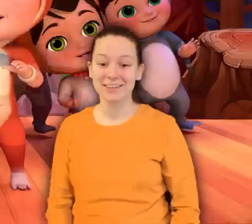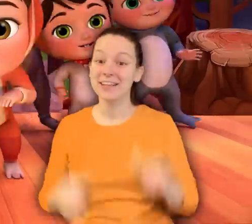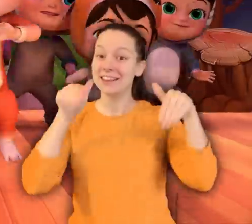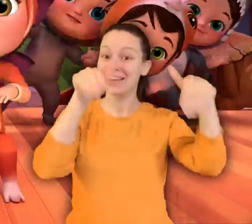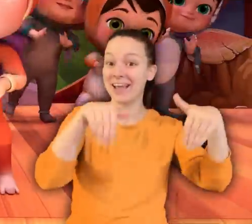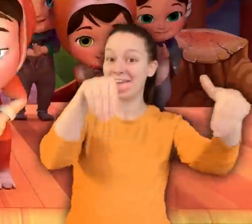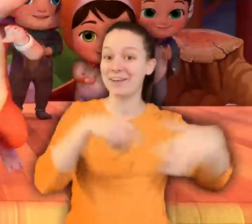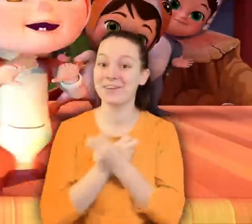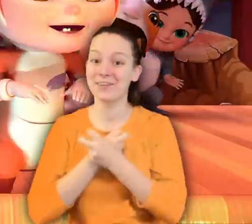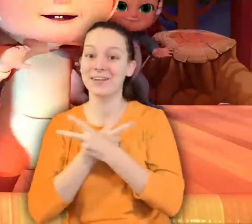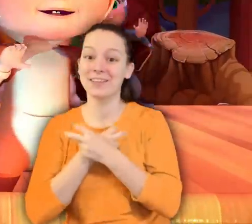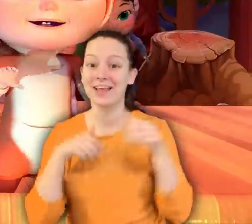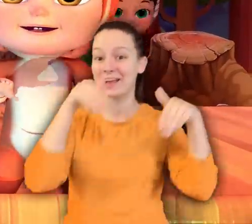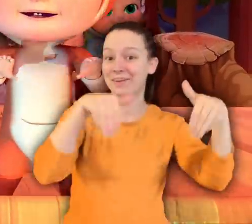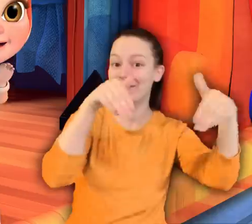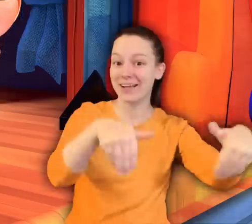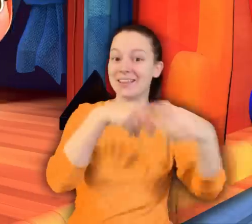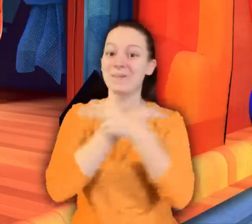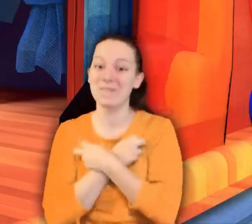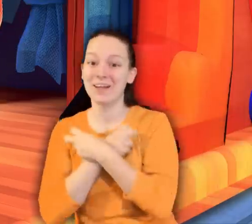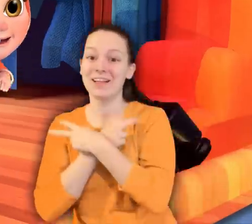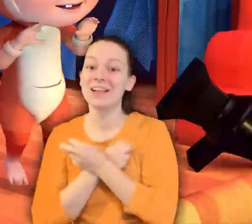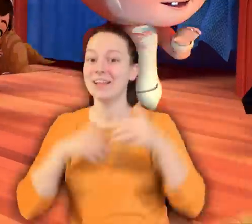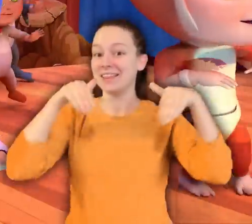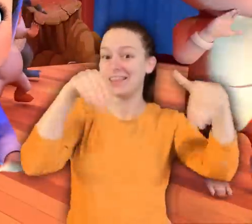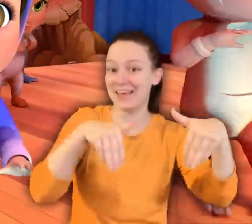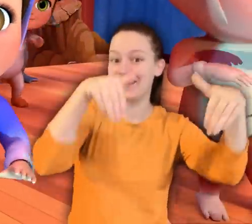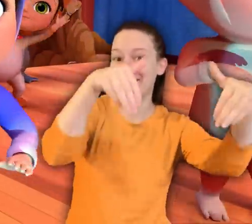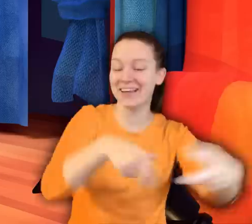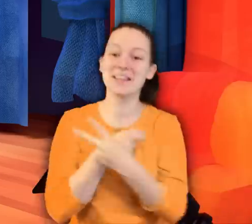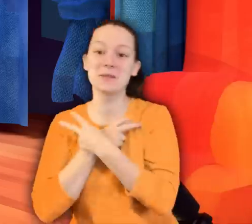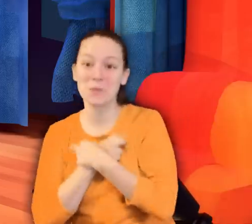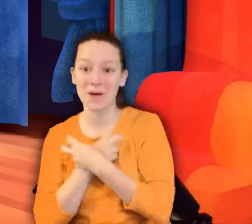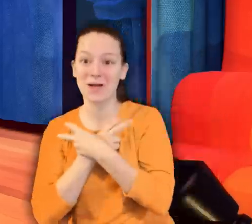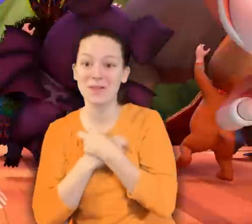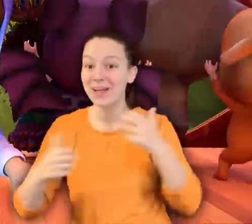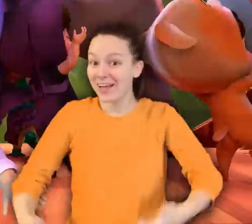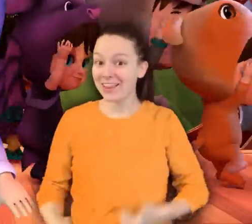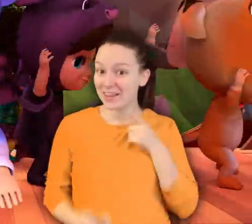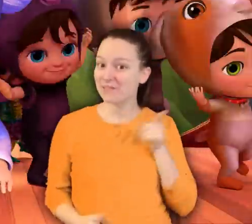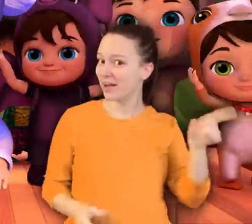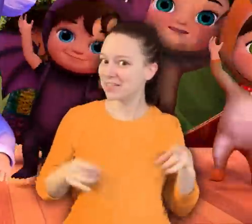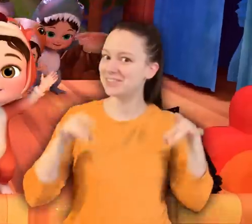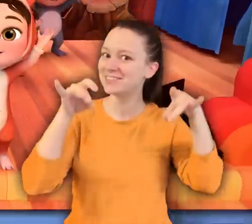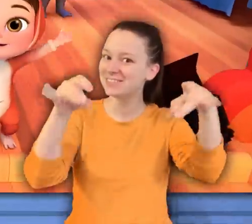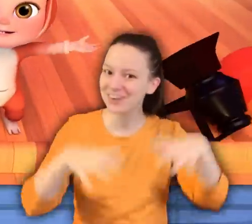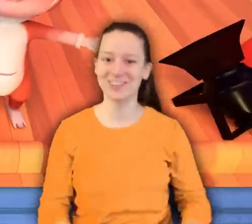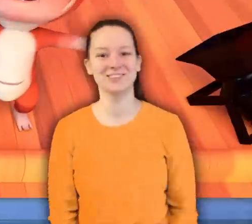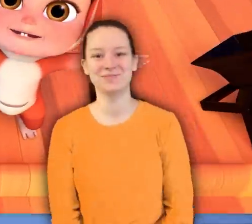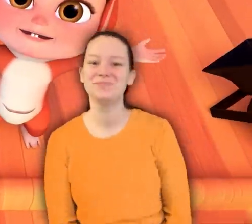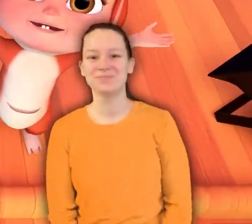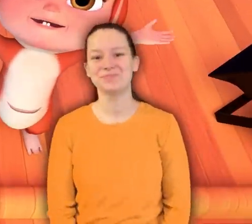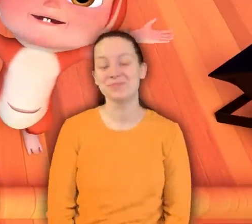the kangaroo and the koala the kangaroo and the koala the kangaroo and the koala live